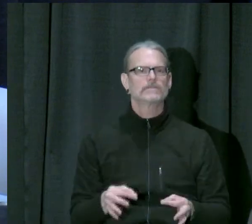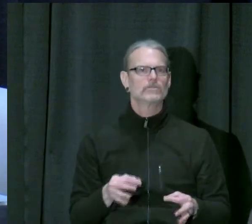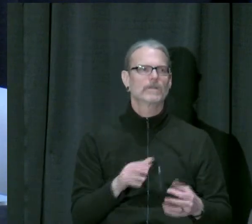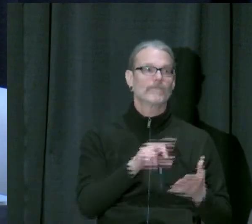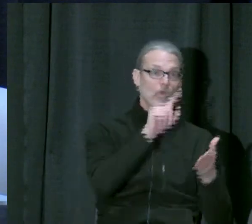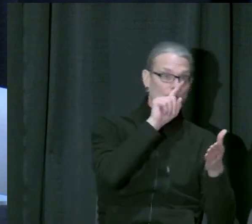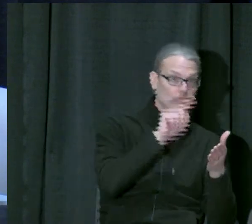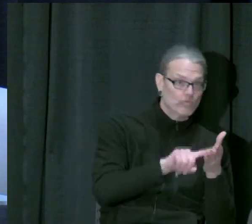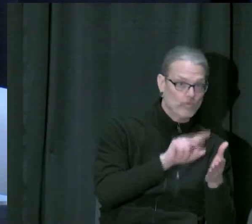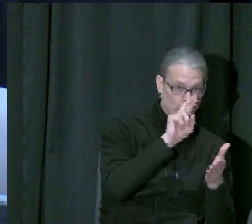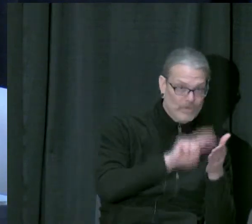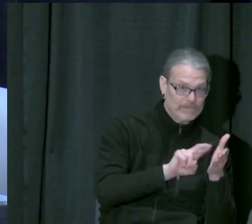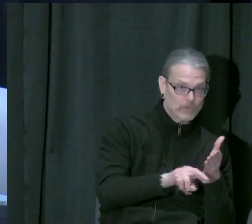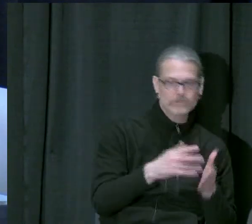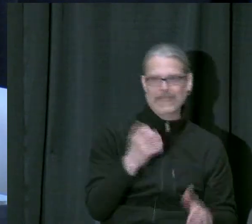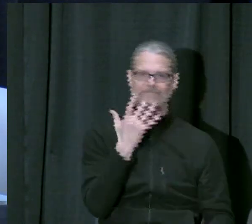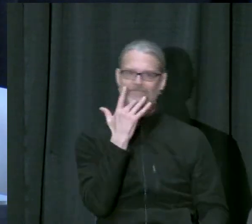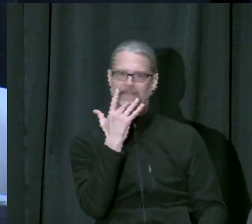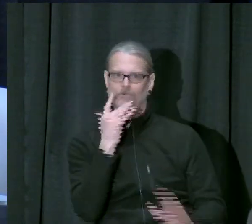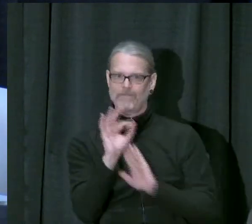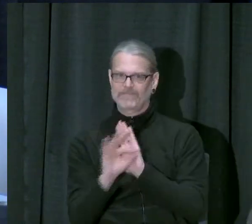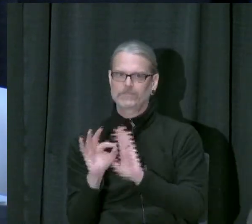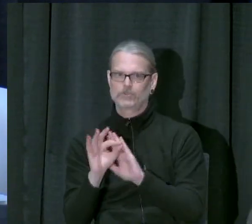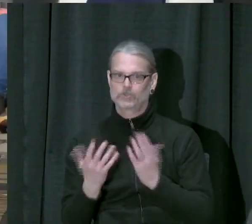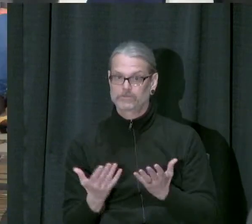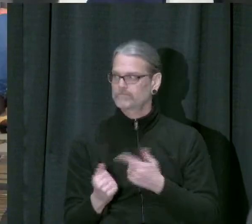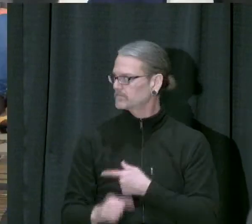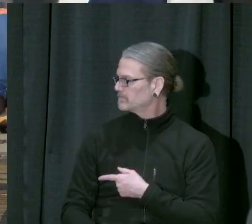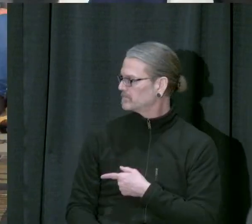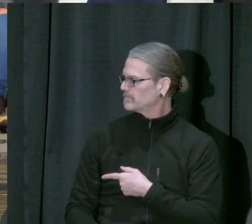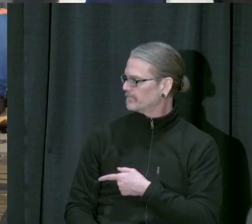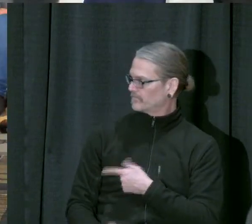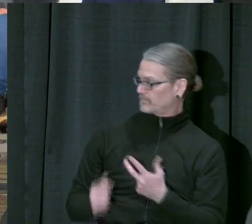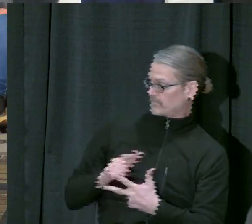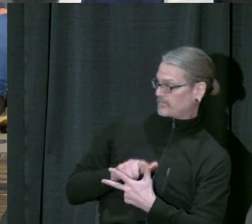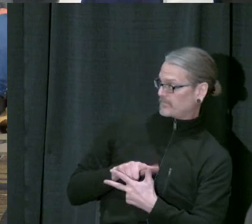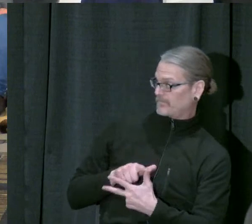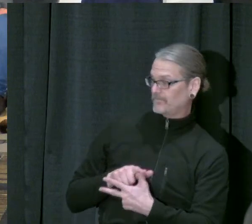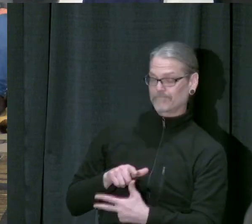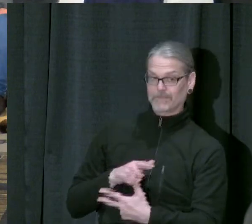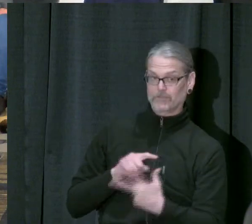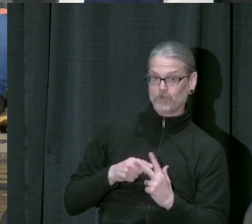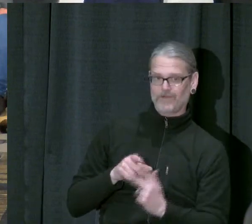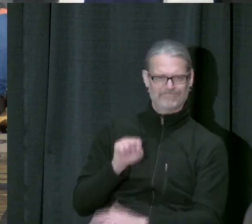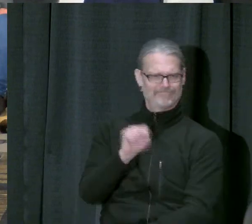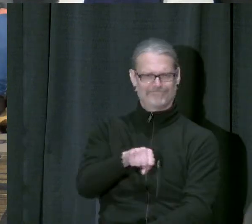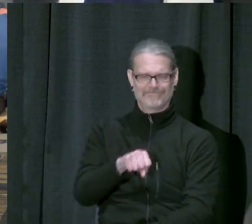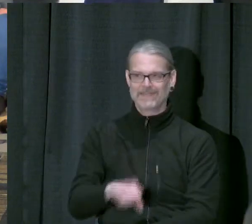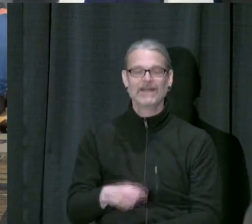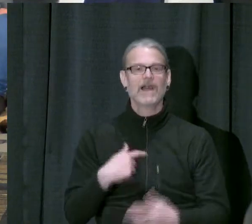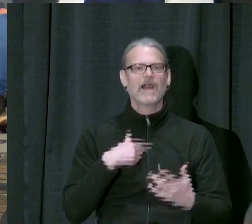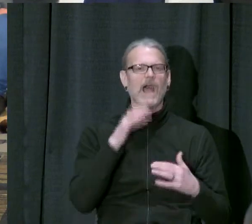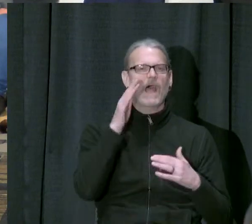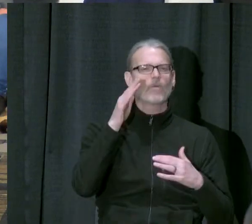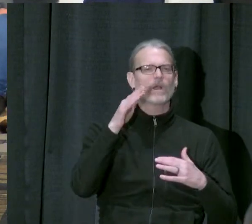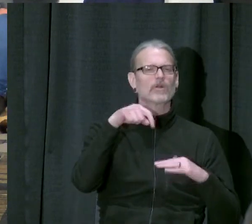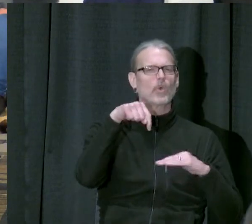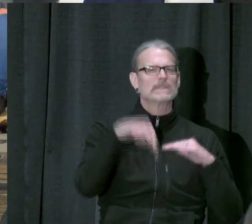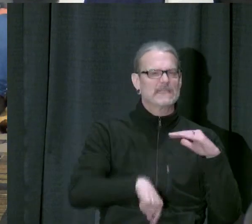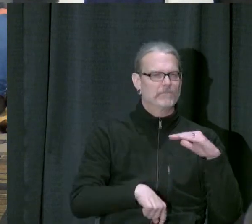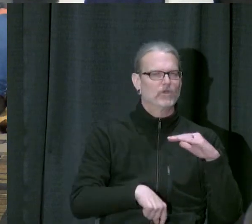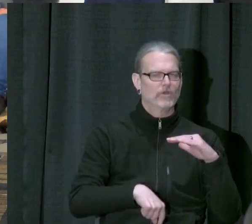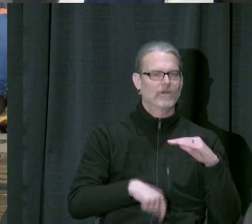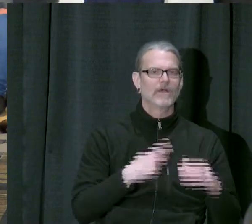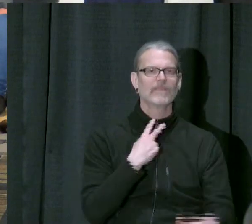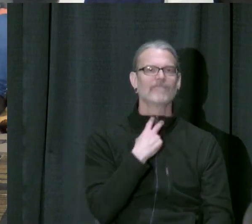favorite Alexa features. Jesse, you want to lead us off? Sure. Well, I'm going to dig a little deeper on our